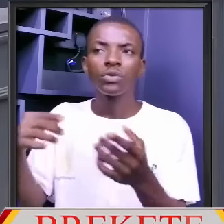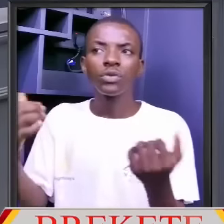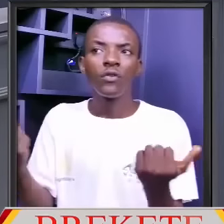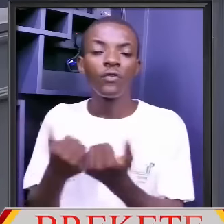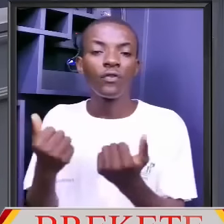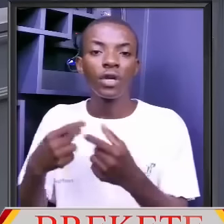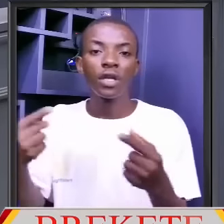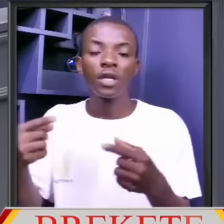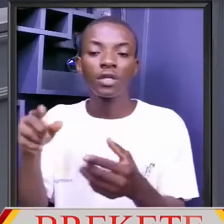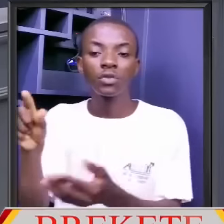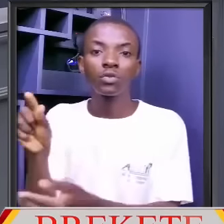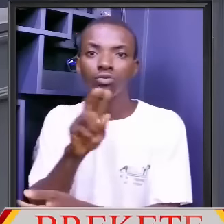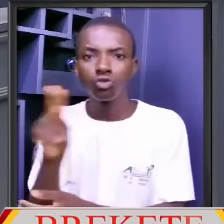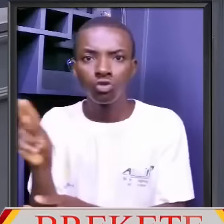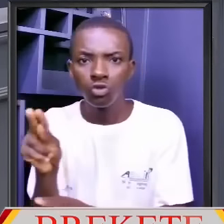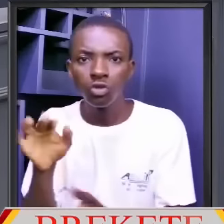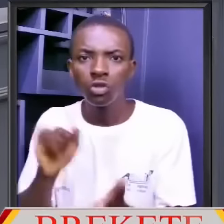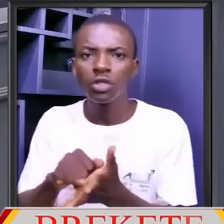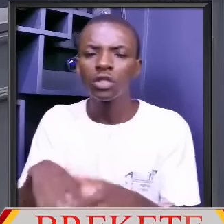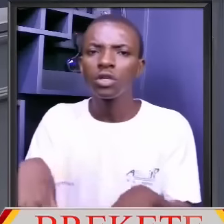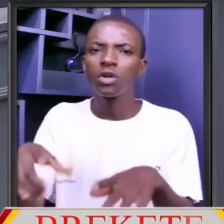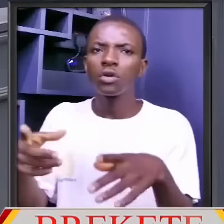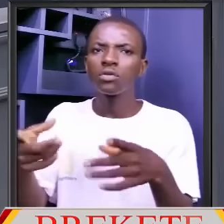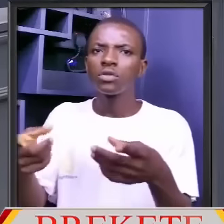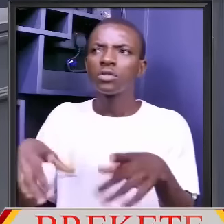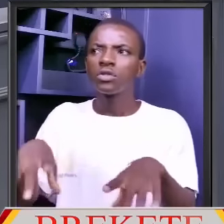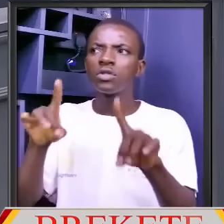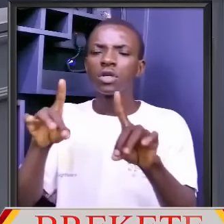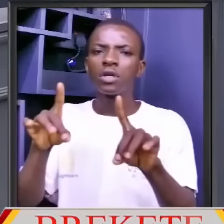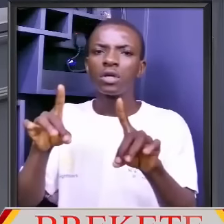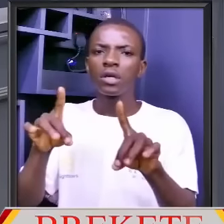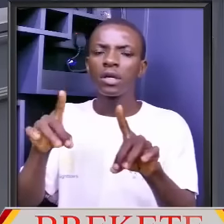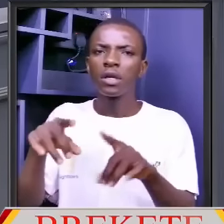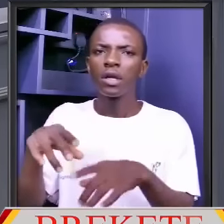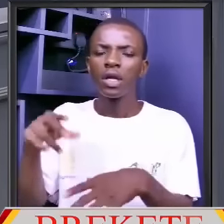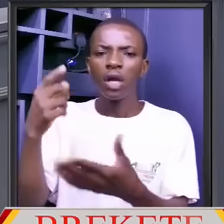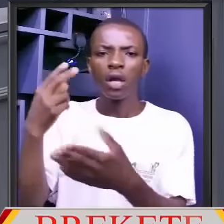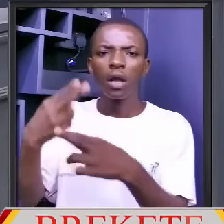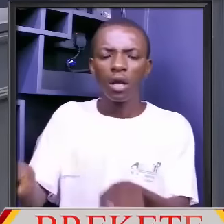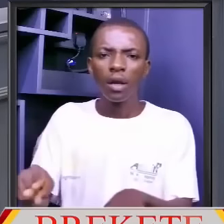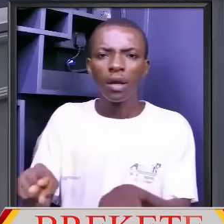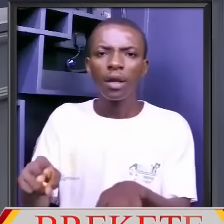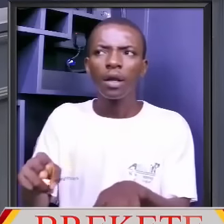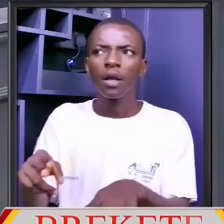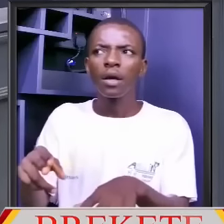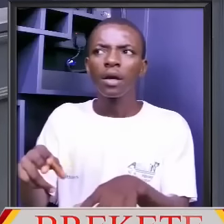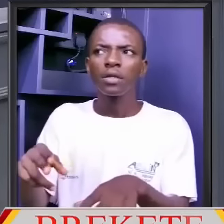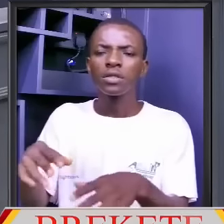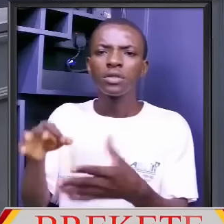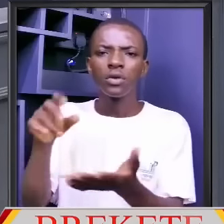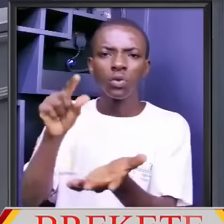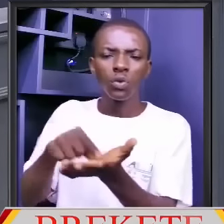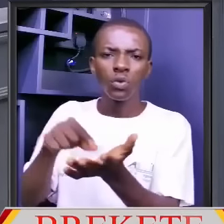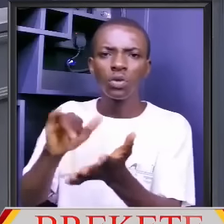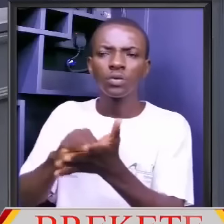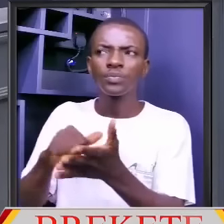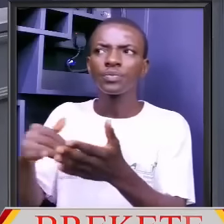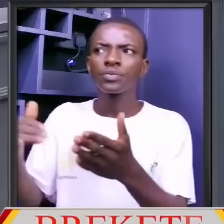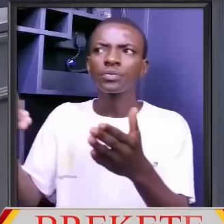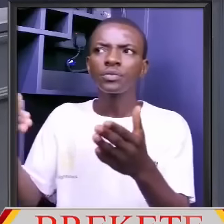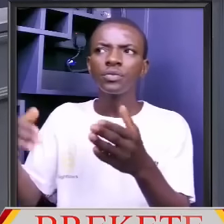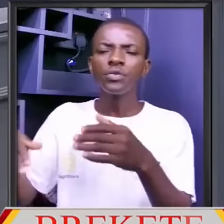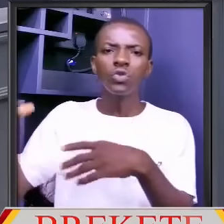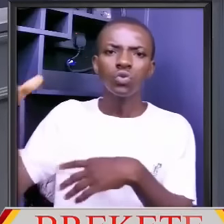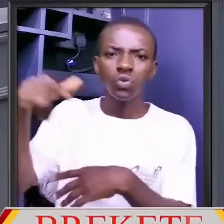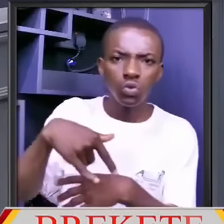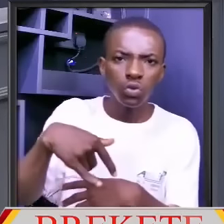snake, wake on to take her egg. I see fowl, gather hawk, wake come. Well, if